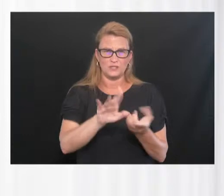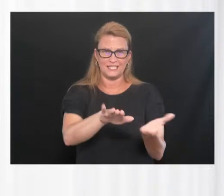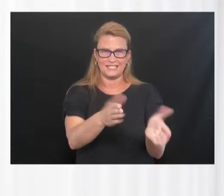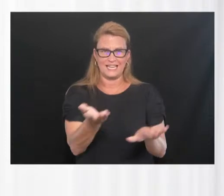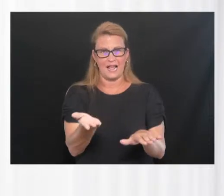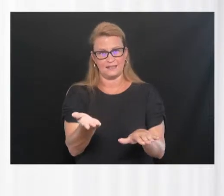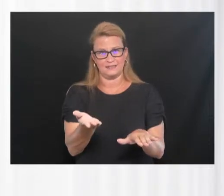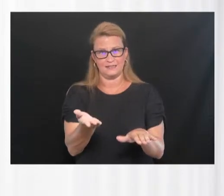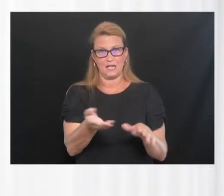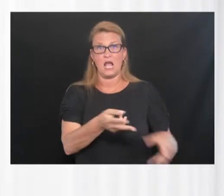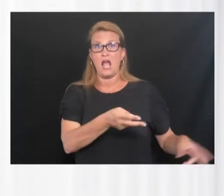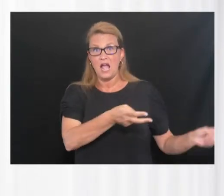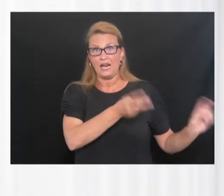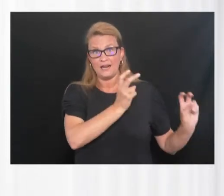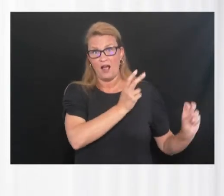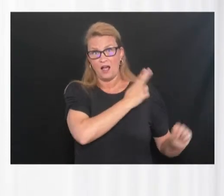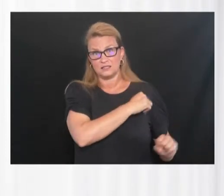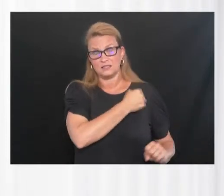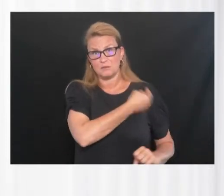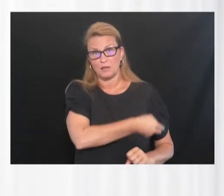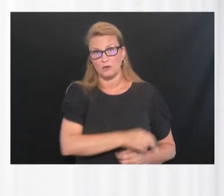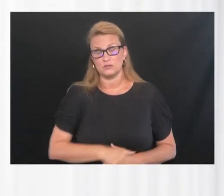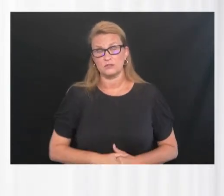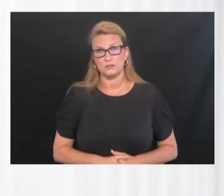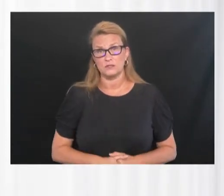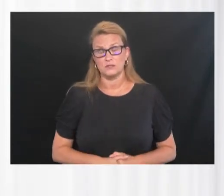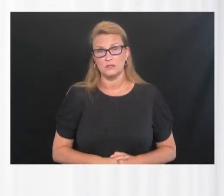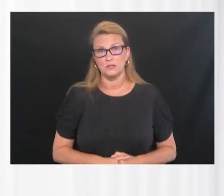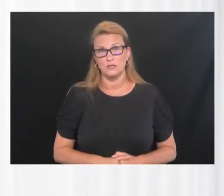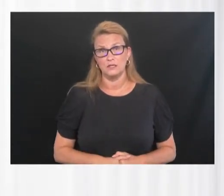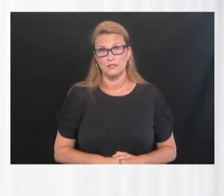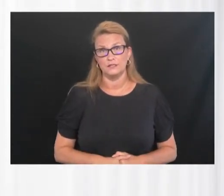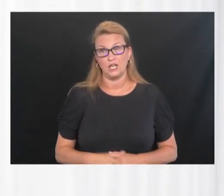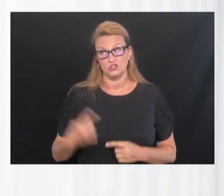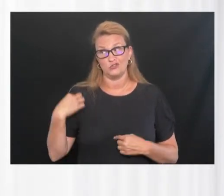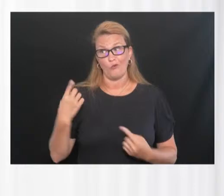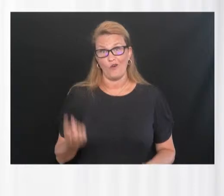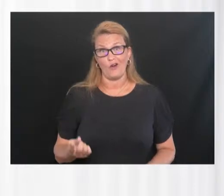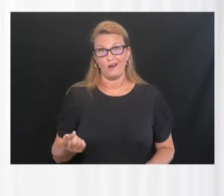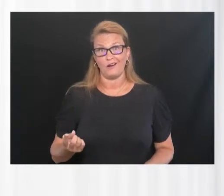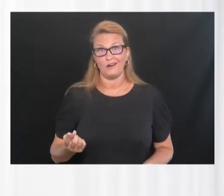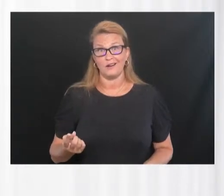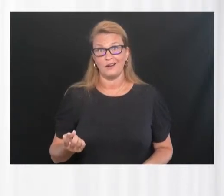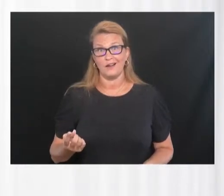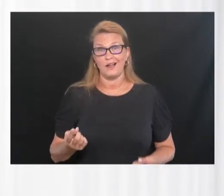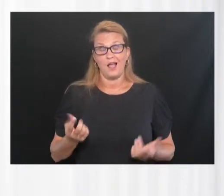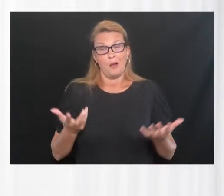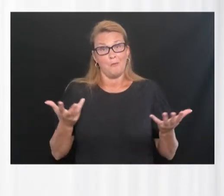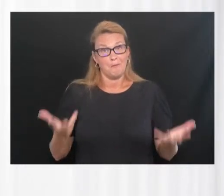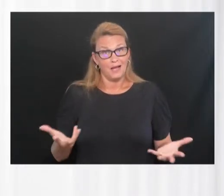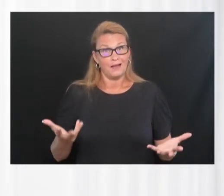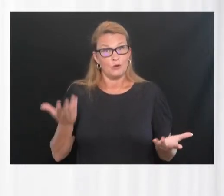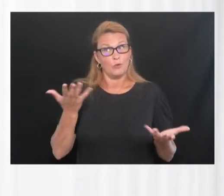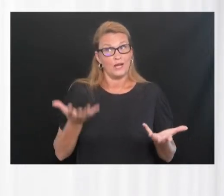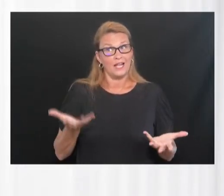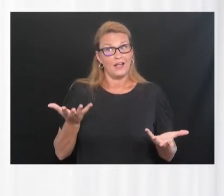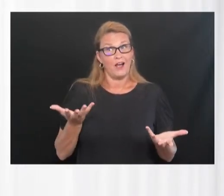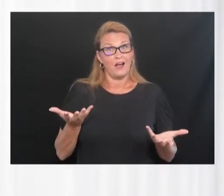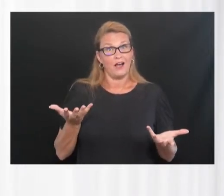of life and the integrity of our hospital system so far. But what we also know is that